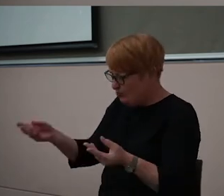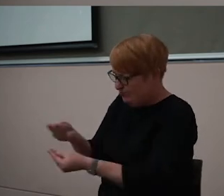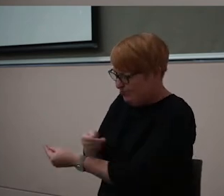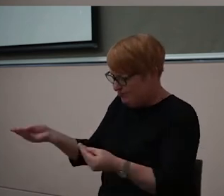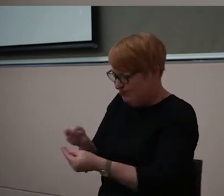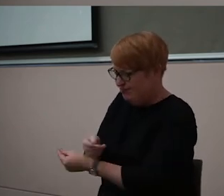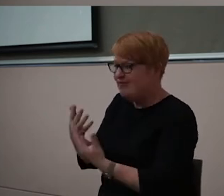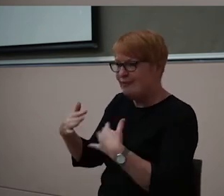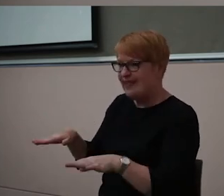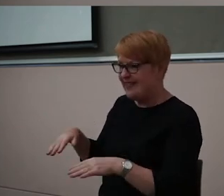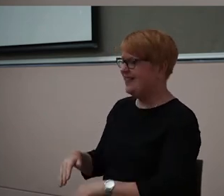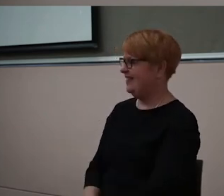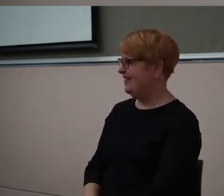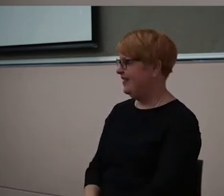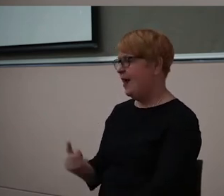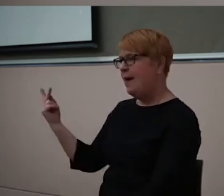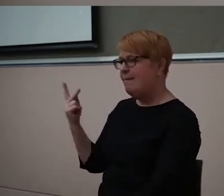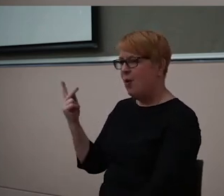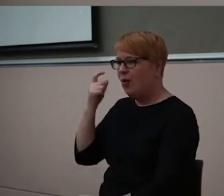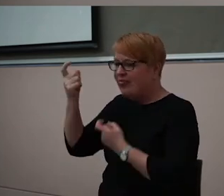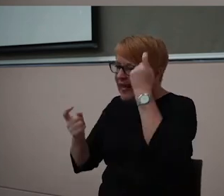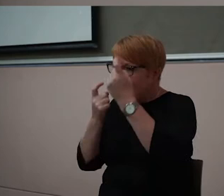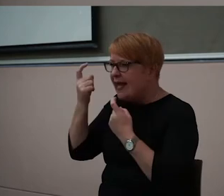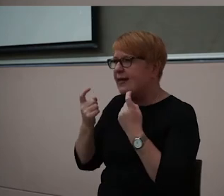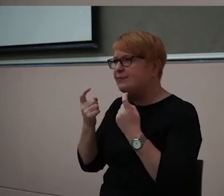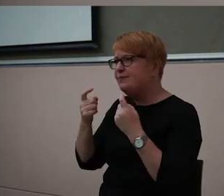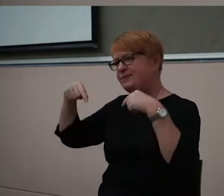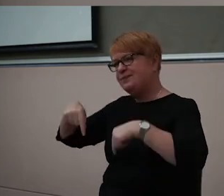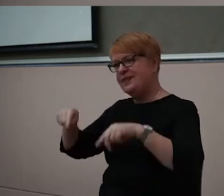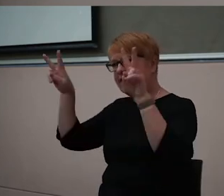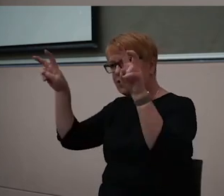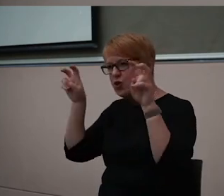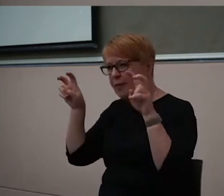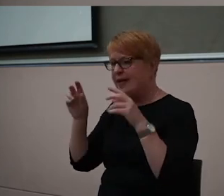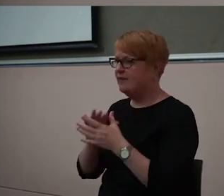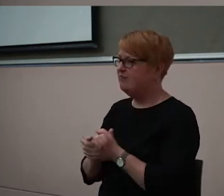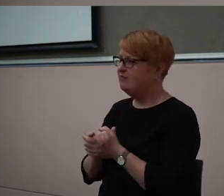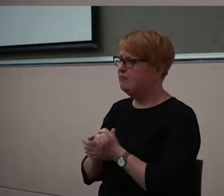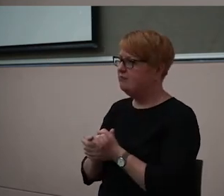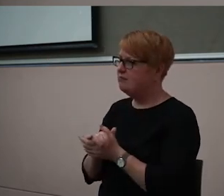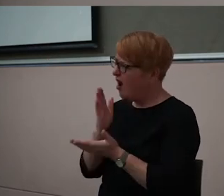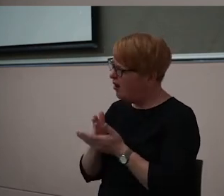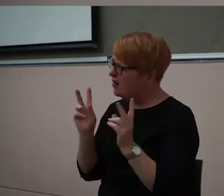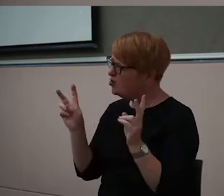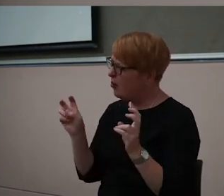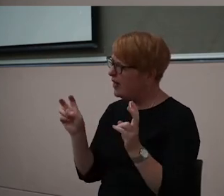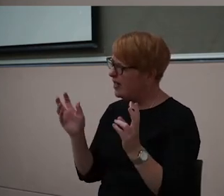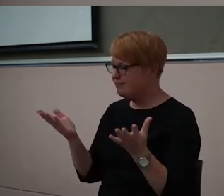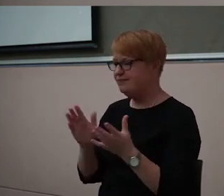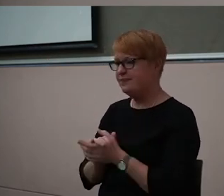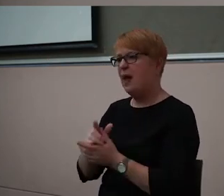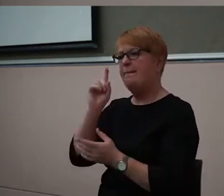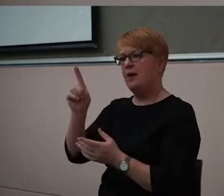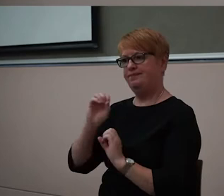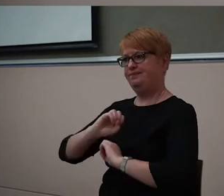yeah, I think we're both really thinking this whole topic through, if we can call that a topic. But I'll quickly share a little